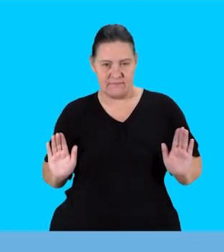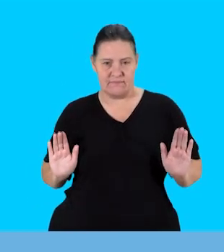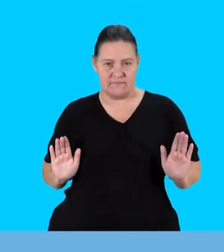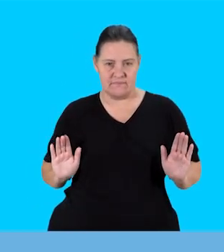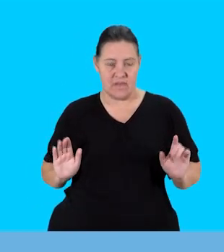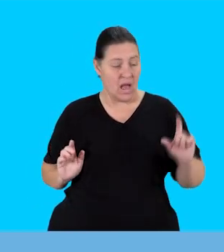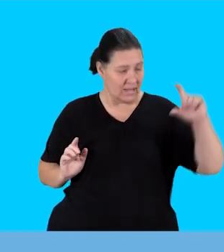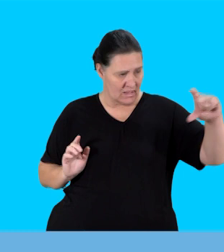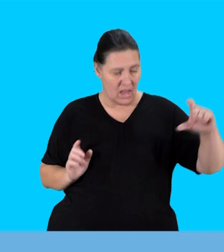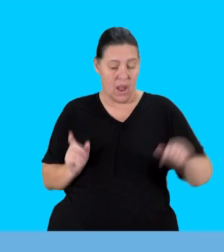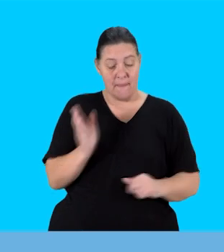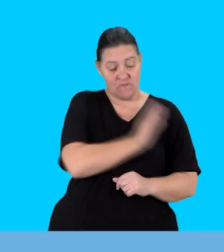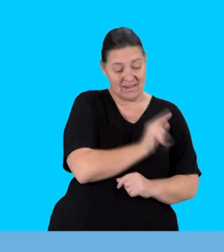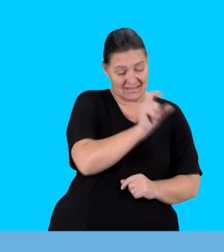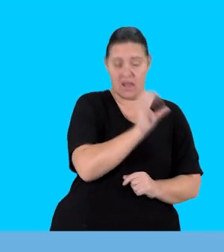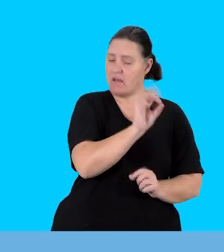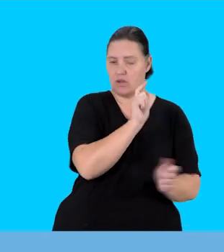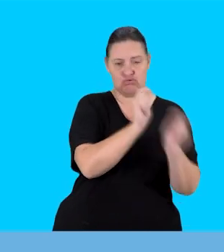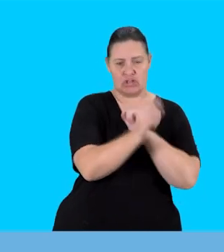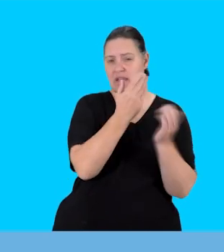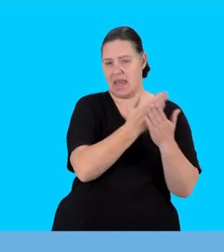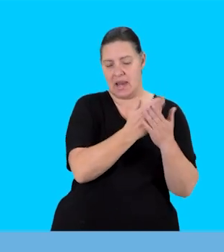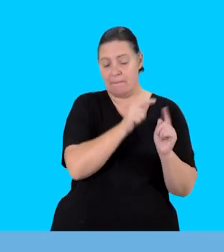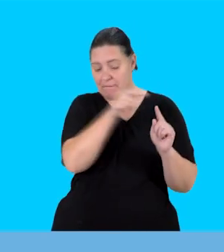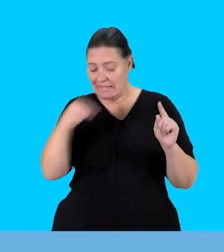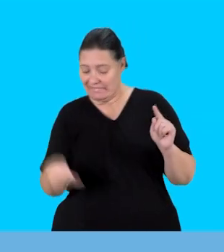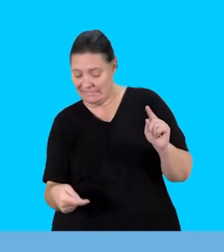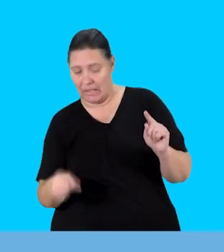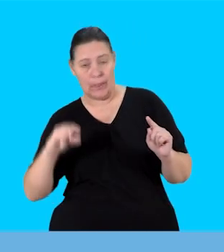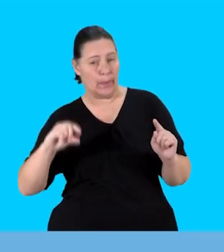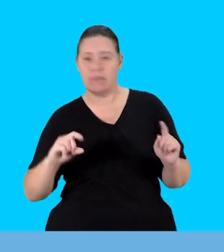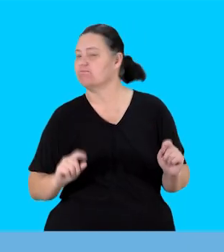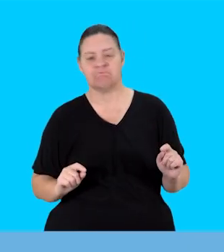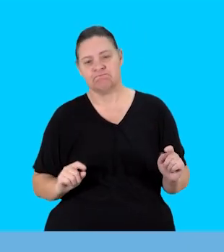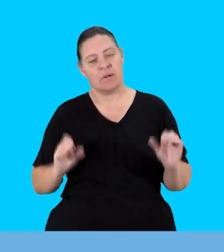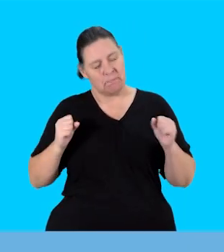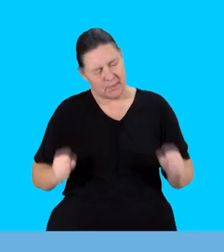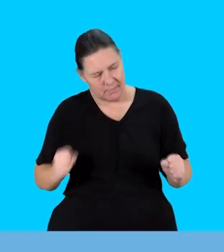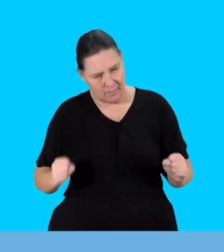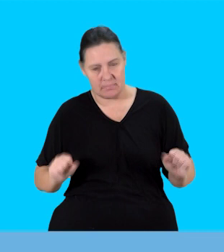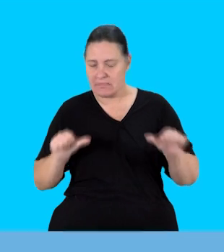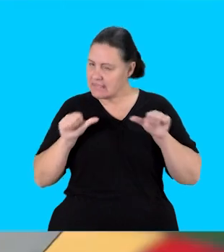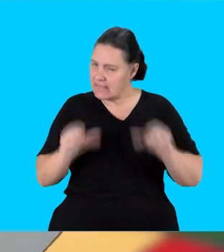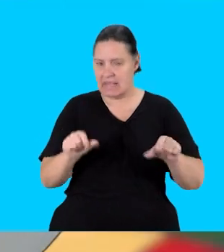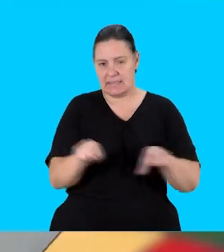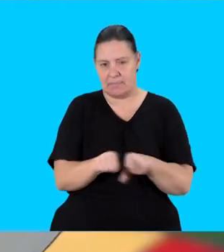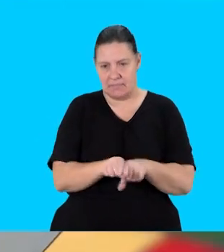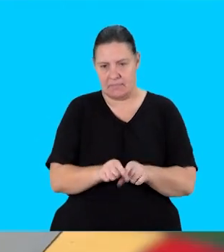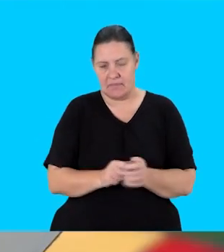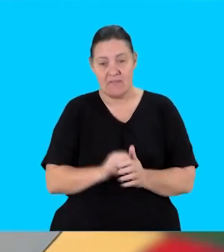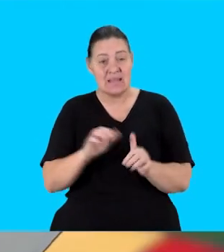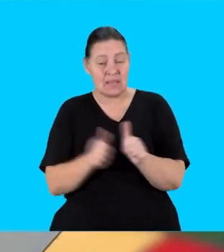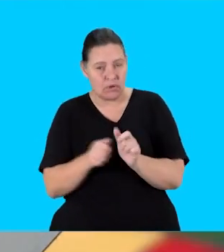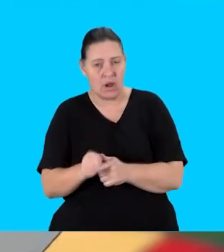coefficient, but we never touch the subscript, because the subscript determines the fixed ratio of a particular compound. Once we change